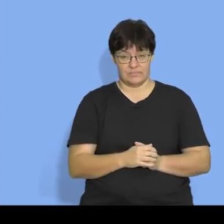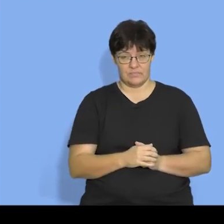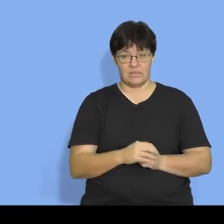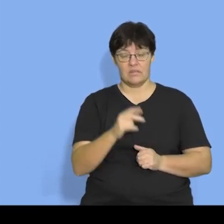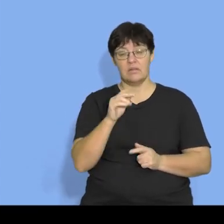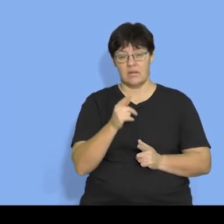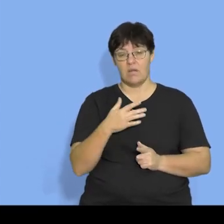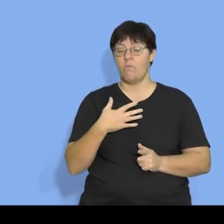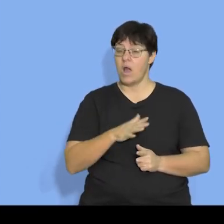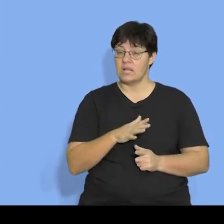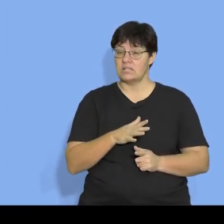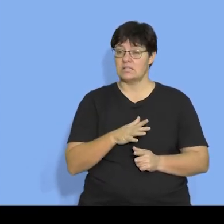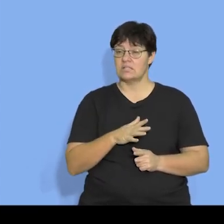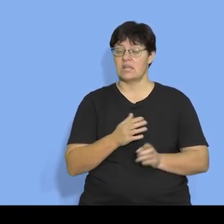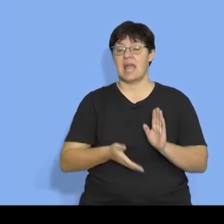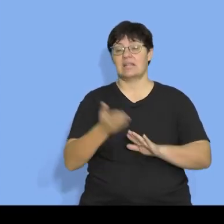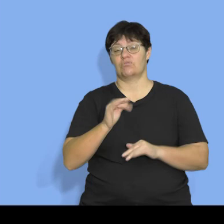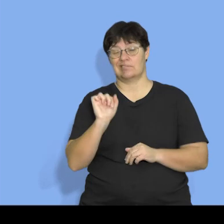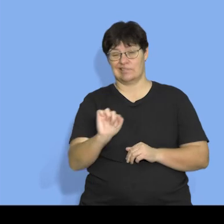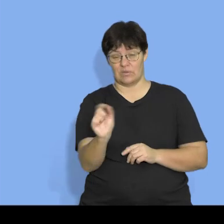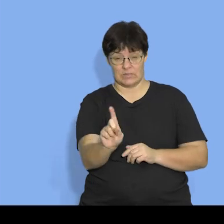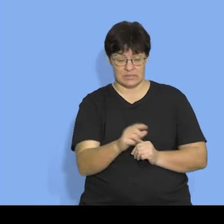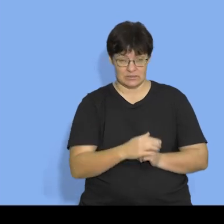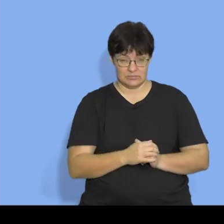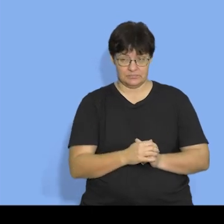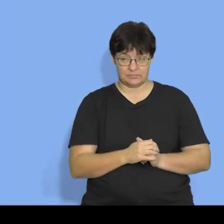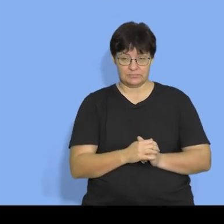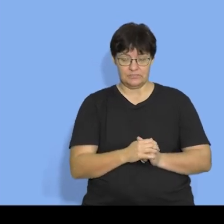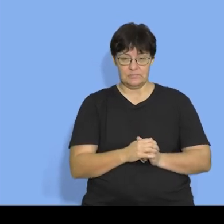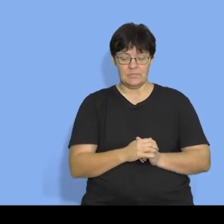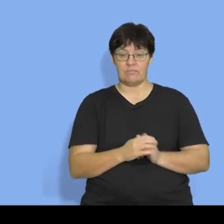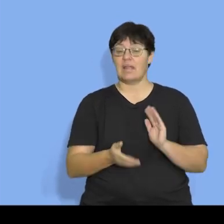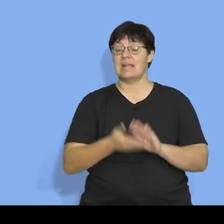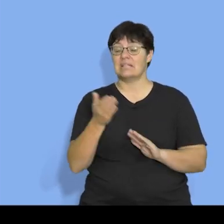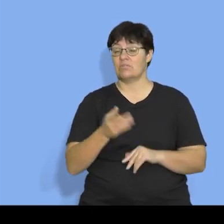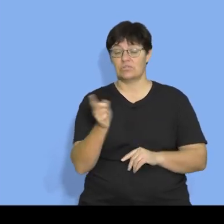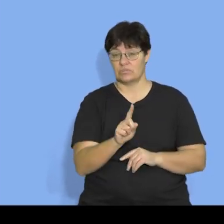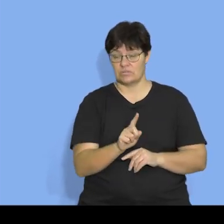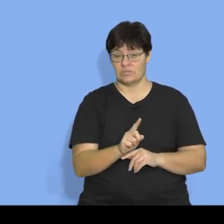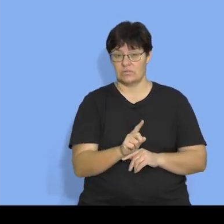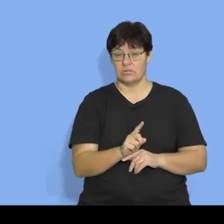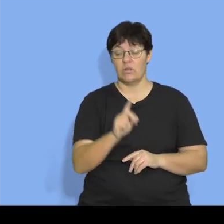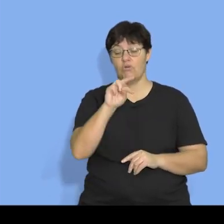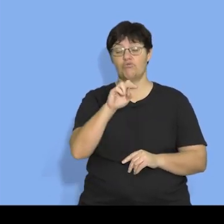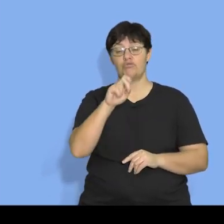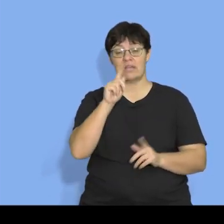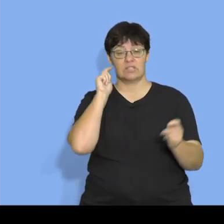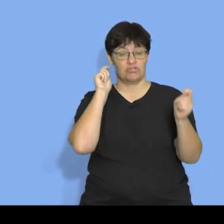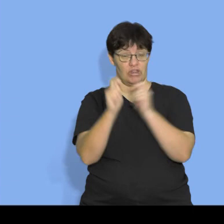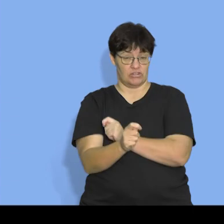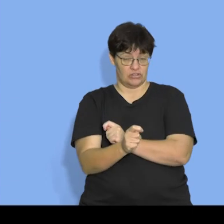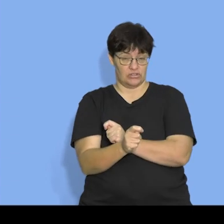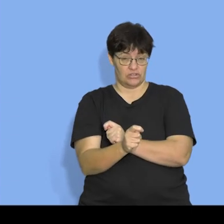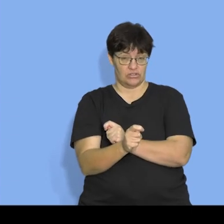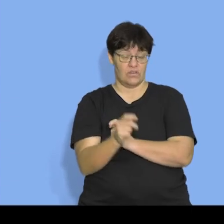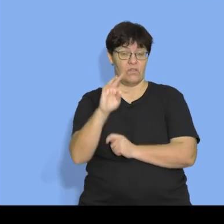need a direction. Now they want to acceleration. Remember, acceleration is the rate of